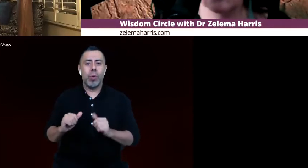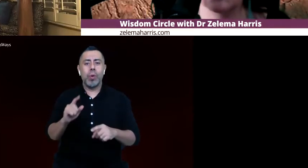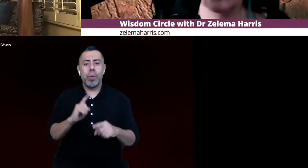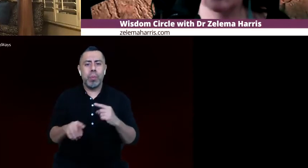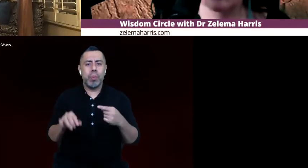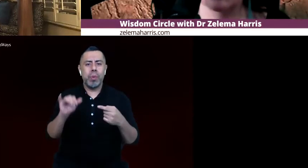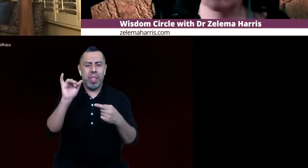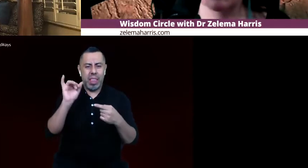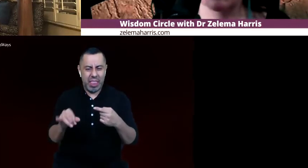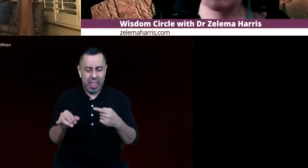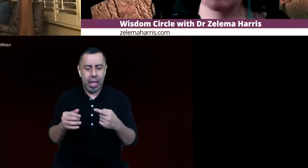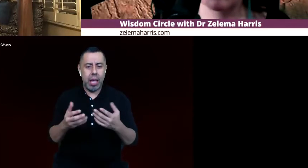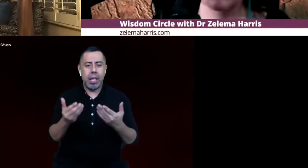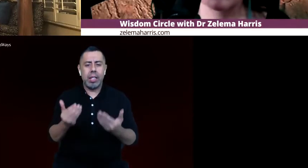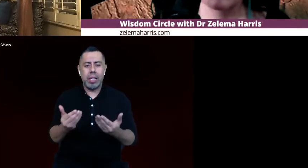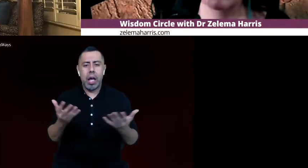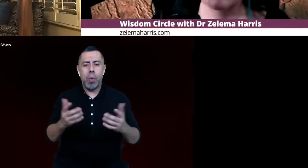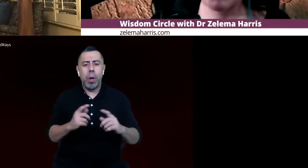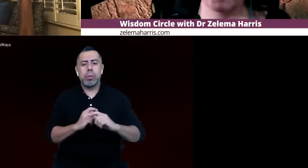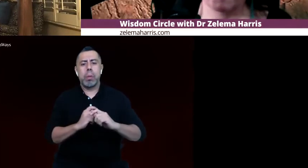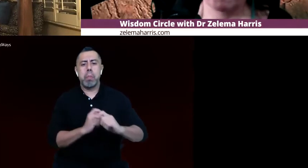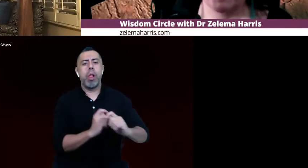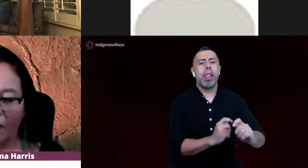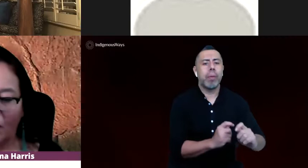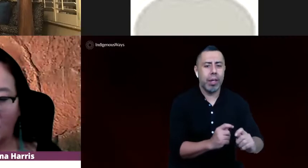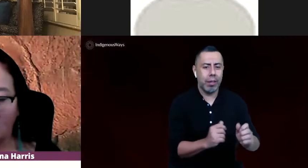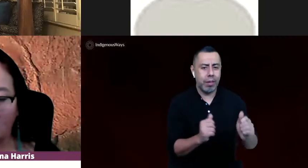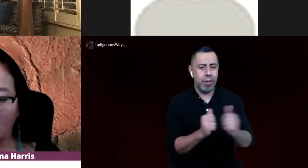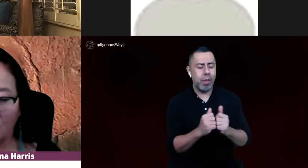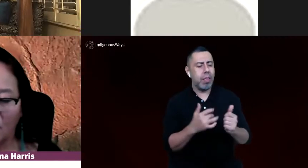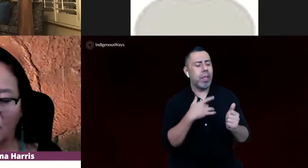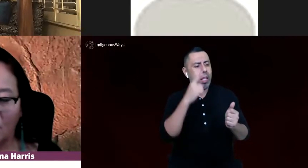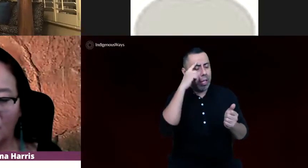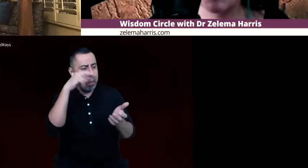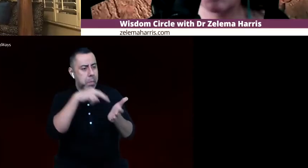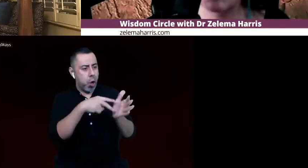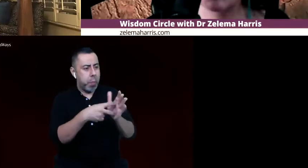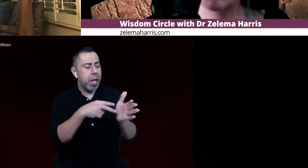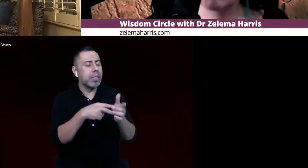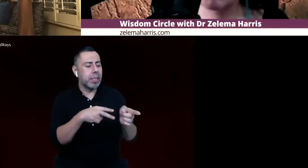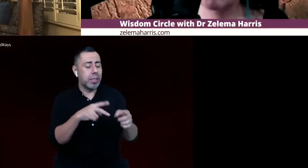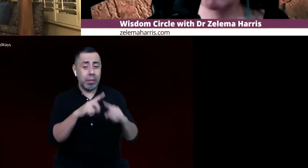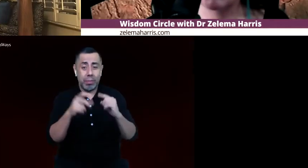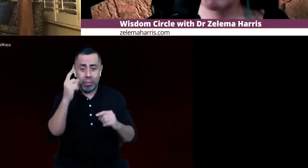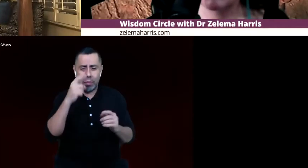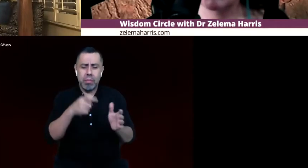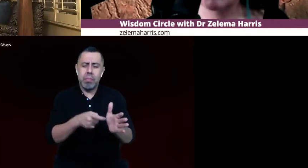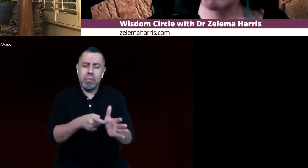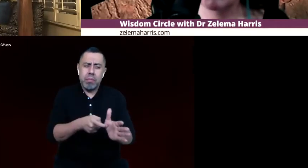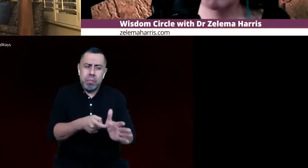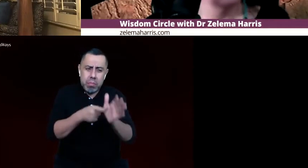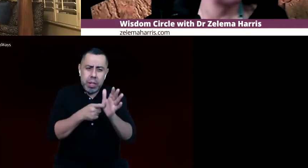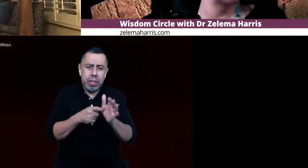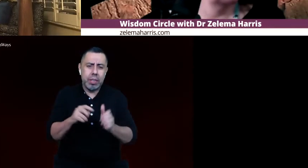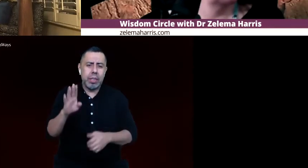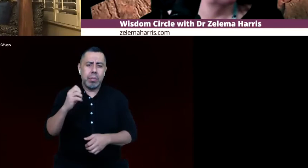what's pulling me now. It's giving me purpose. But it has to be something that wakes you